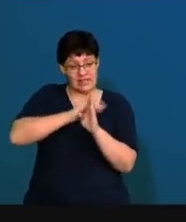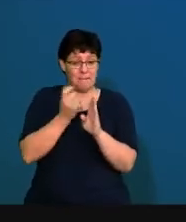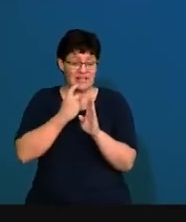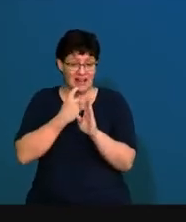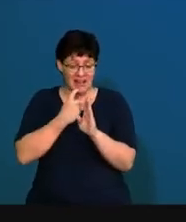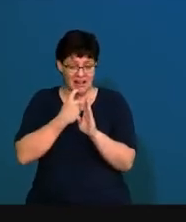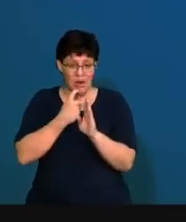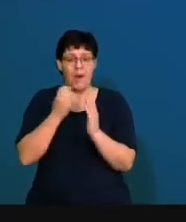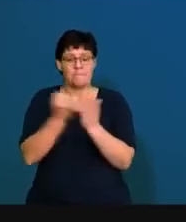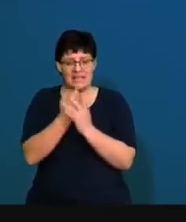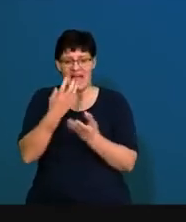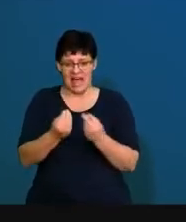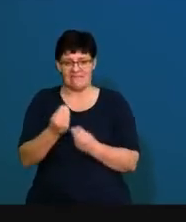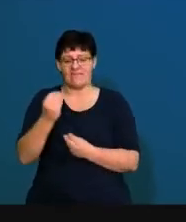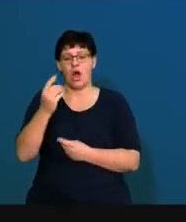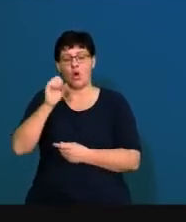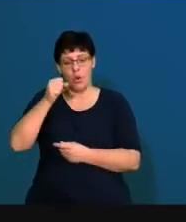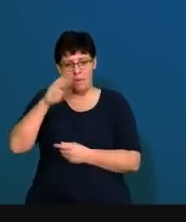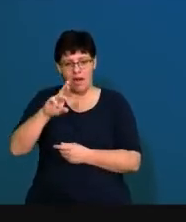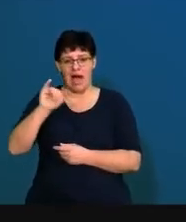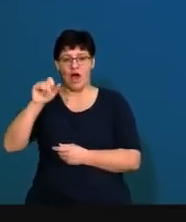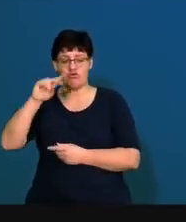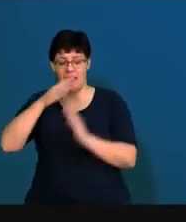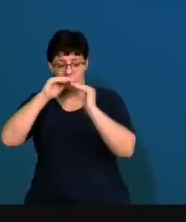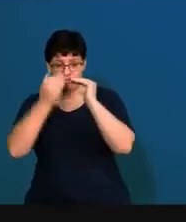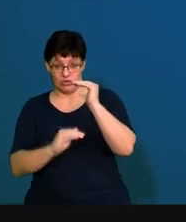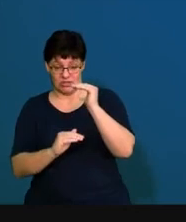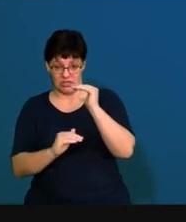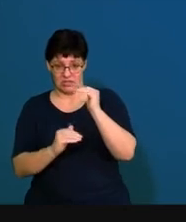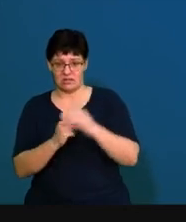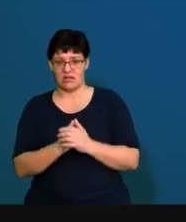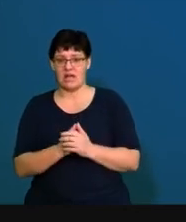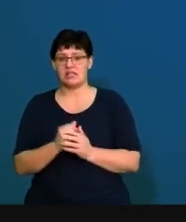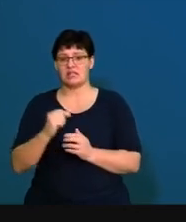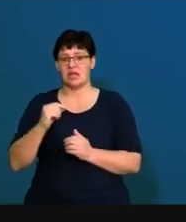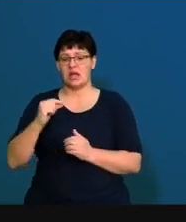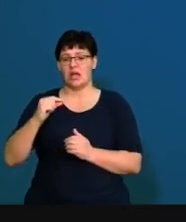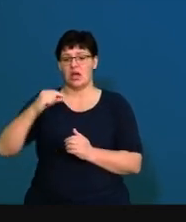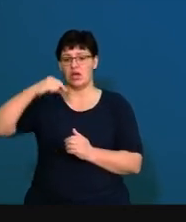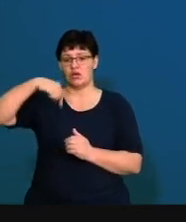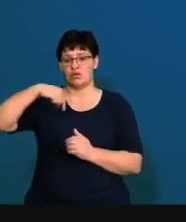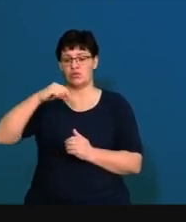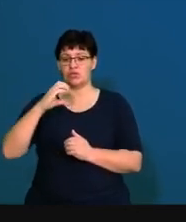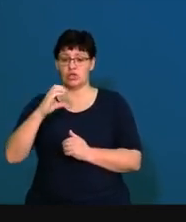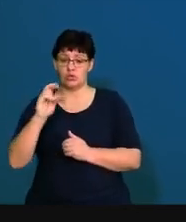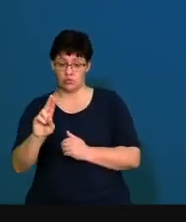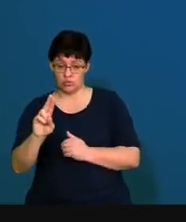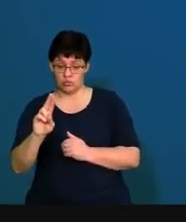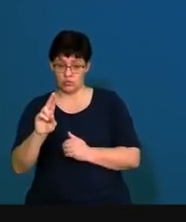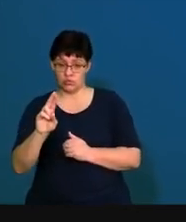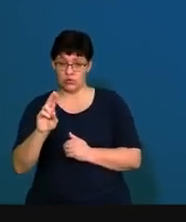metallic object, we need to have copper ions being reduced. So that's the Cu metal